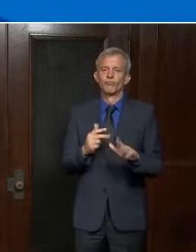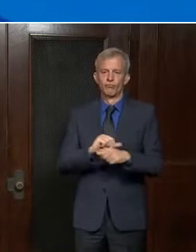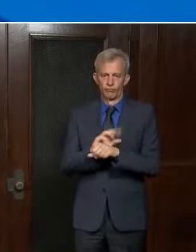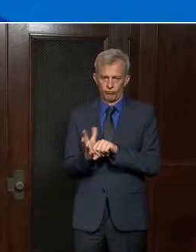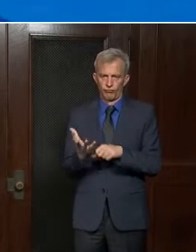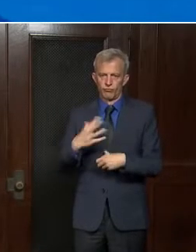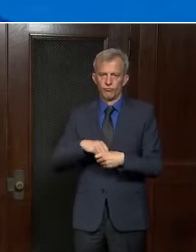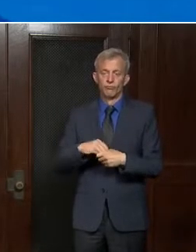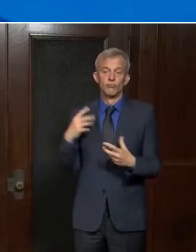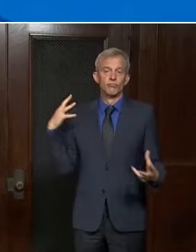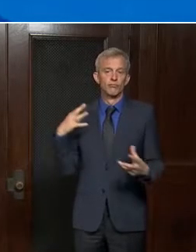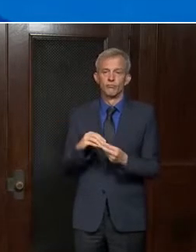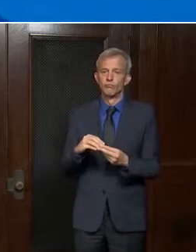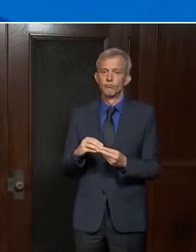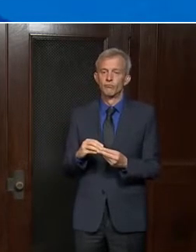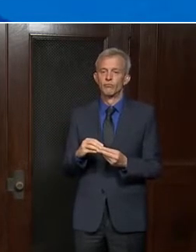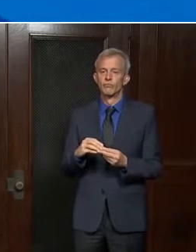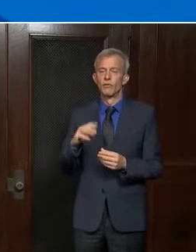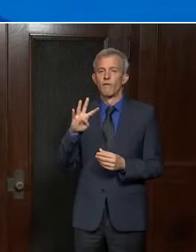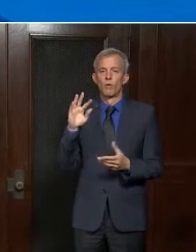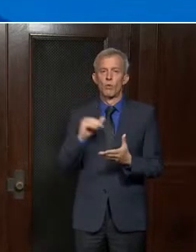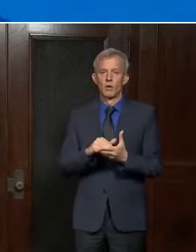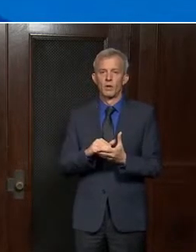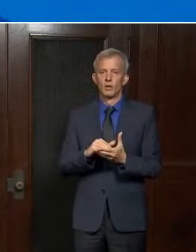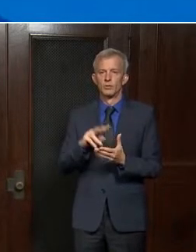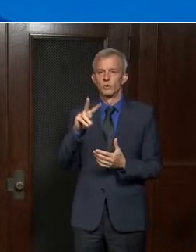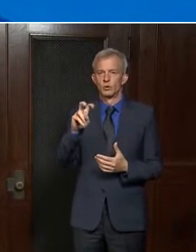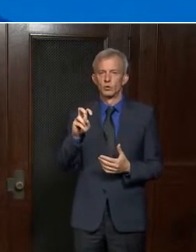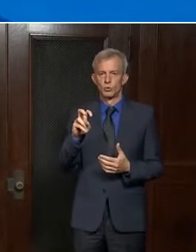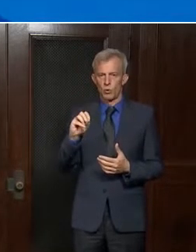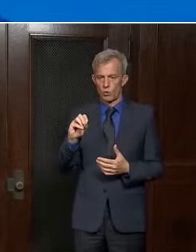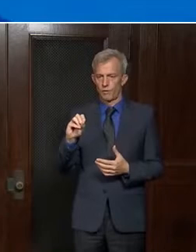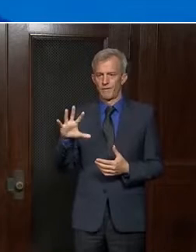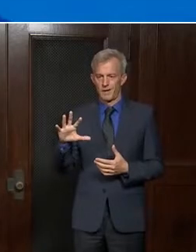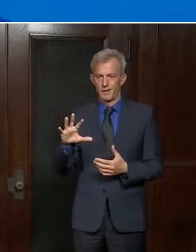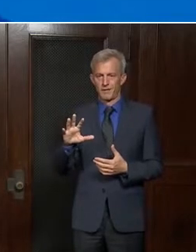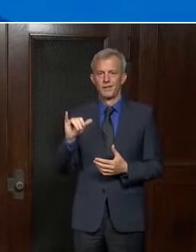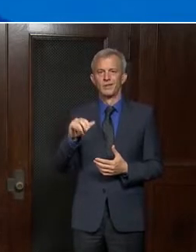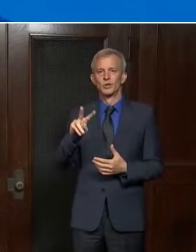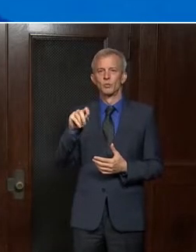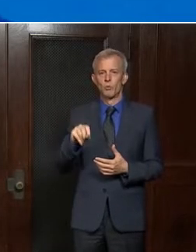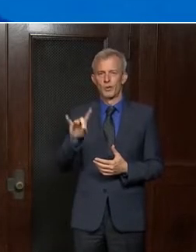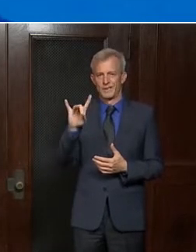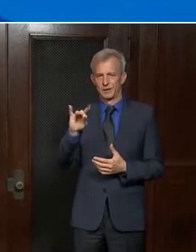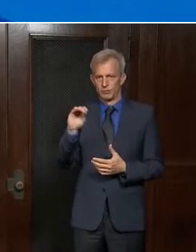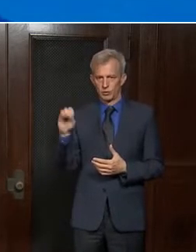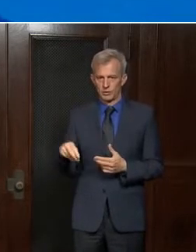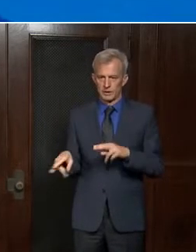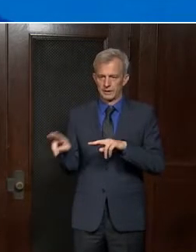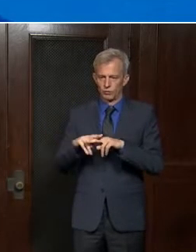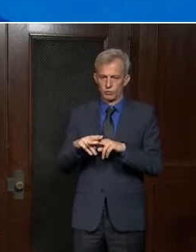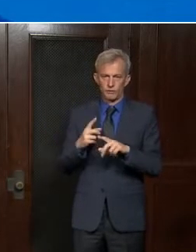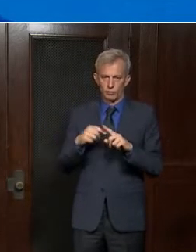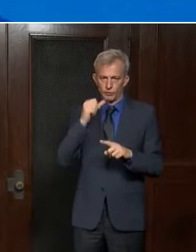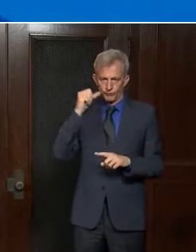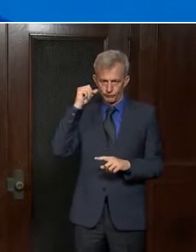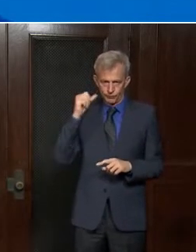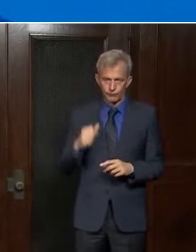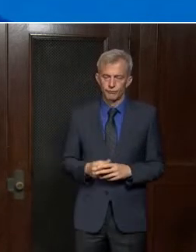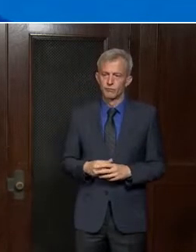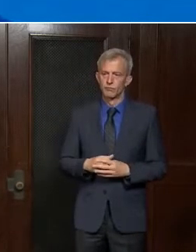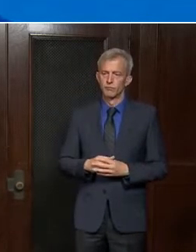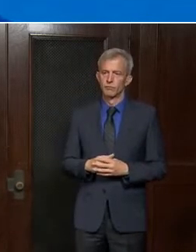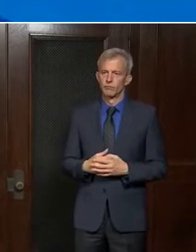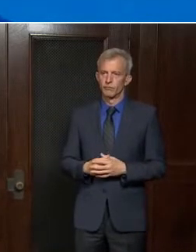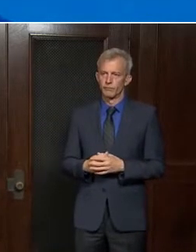cases, bringing our total here in the city to 4,205, a 2.8% increase since yesterday. In the